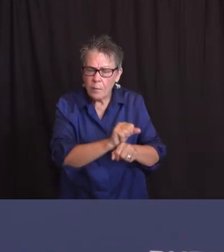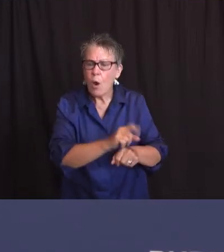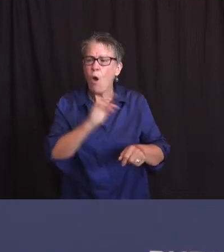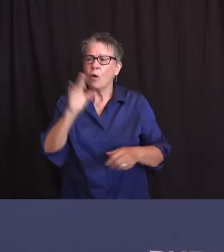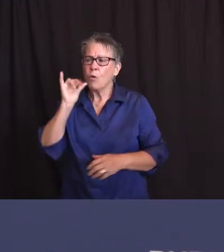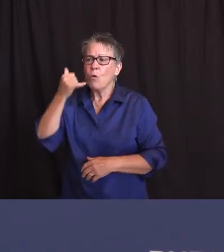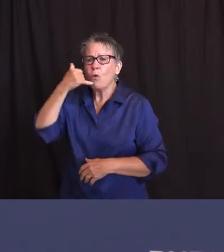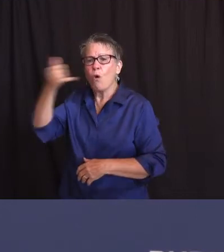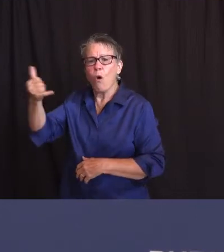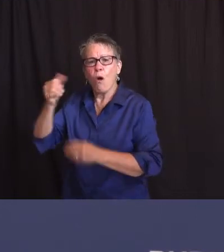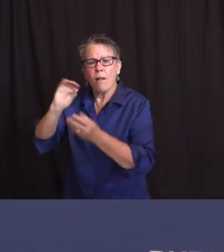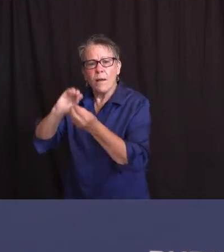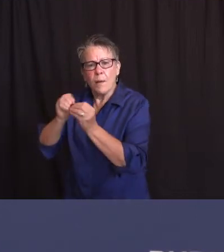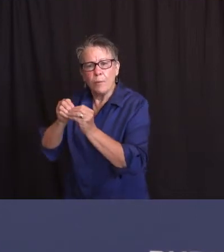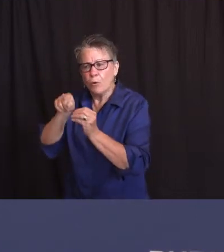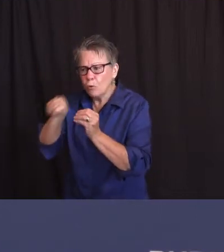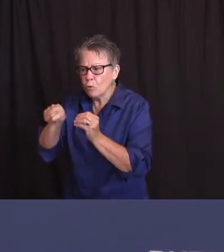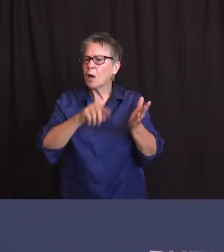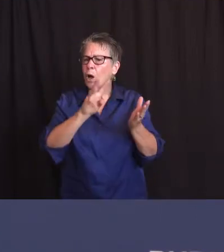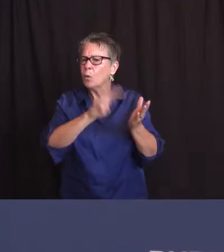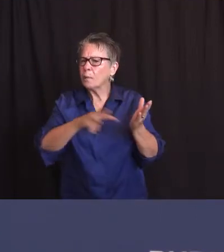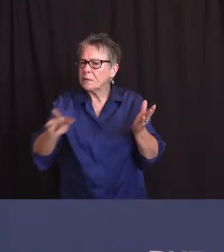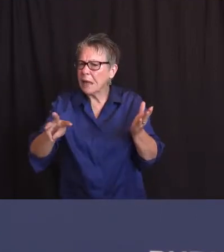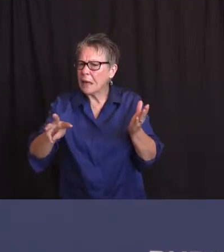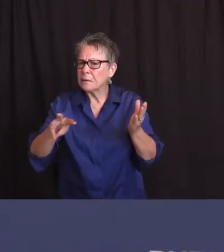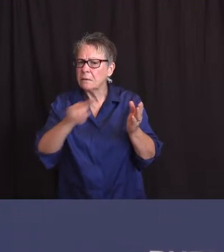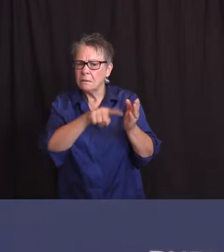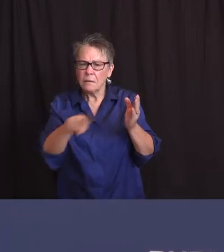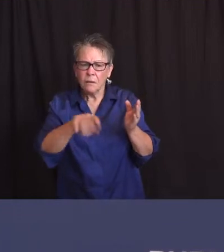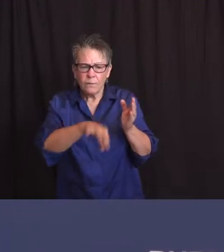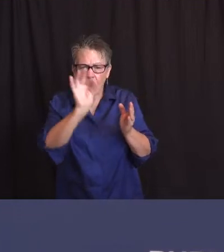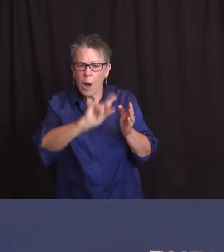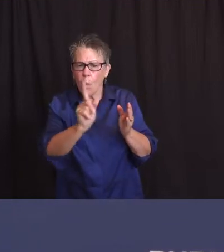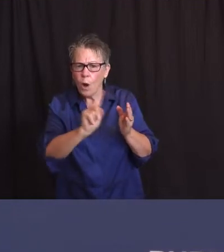855-568-0545 to schedule an appointment.